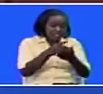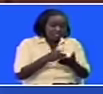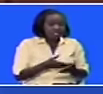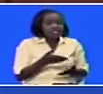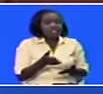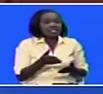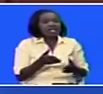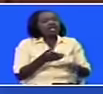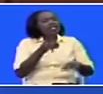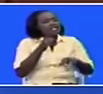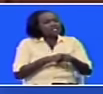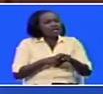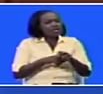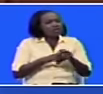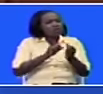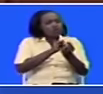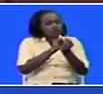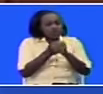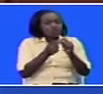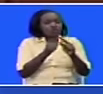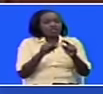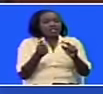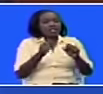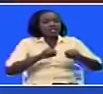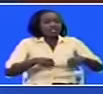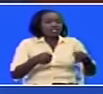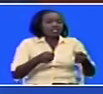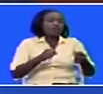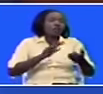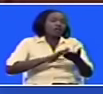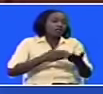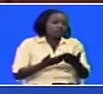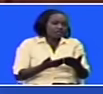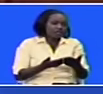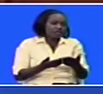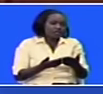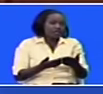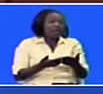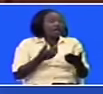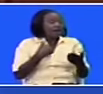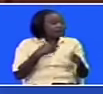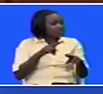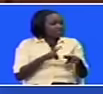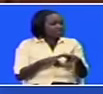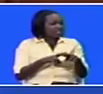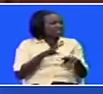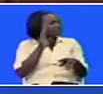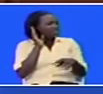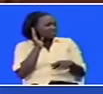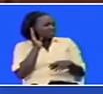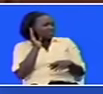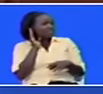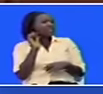when do you resort to the complementary system, Mr. Speaker, that you are going to apply. So, Mr. Speaker, having sat and listened to